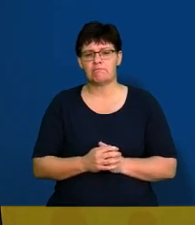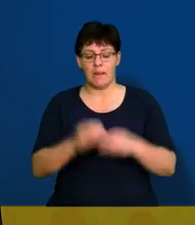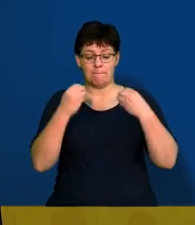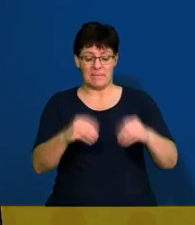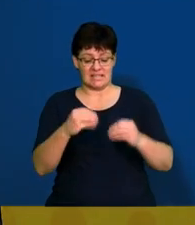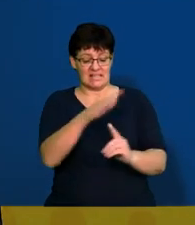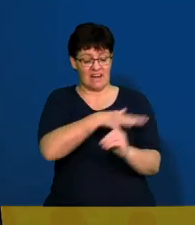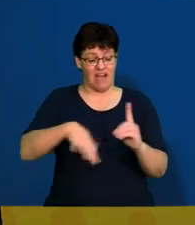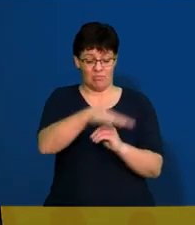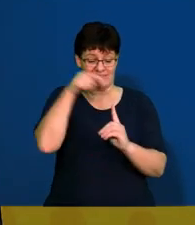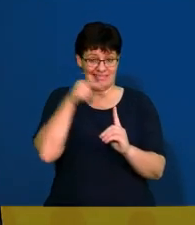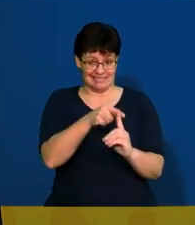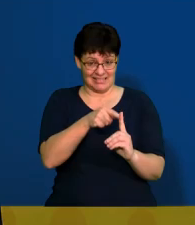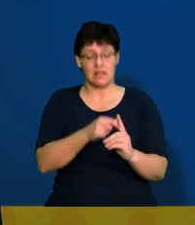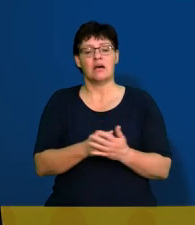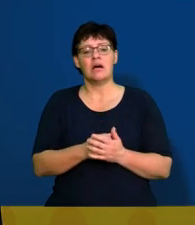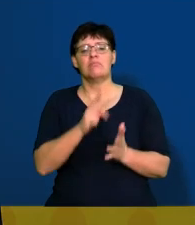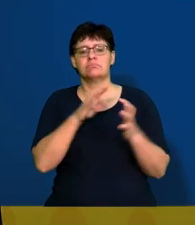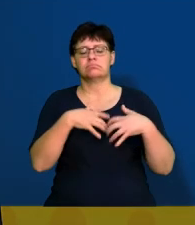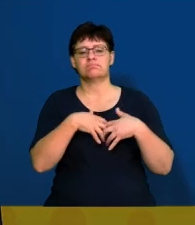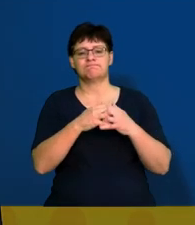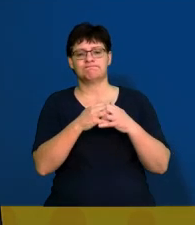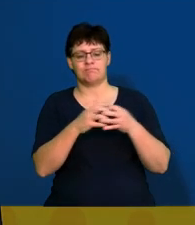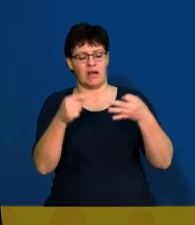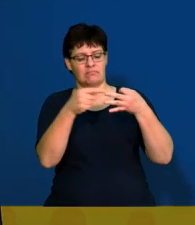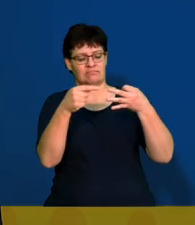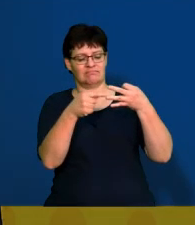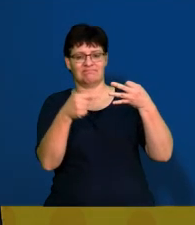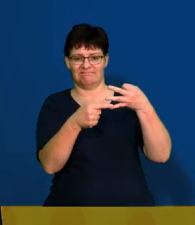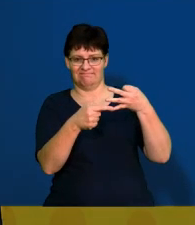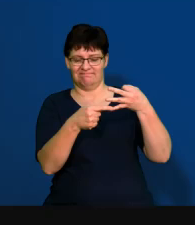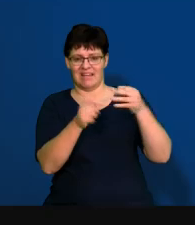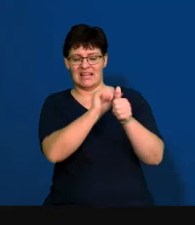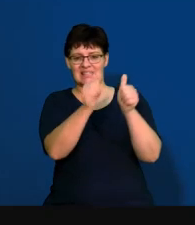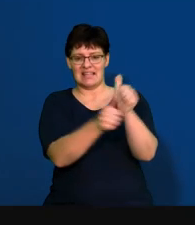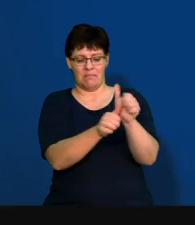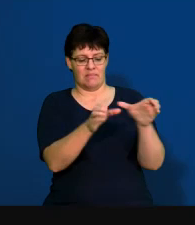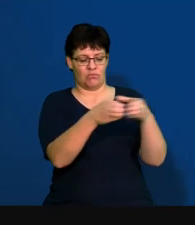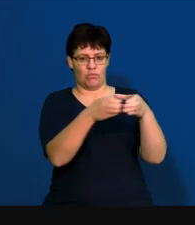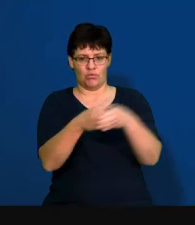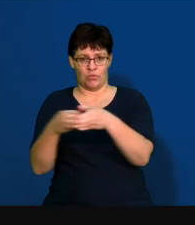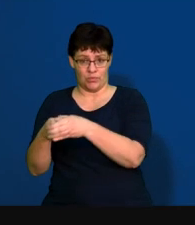business environments will be made up of these 3 subsections.